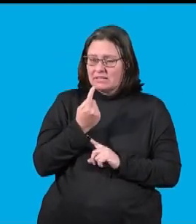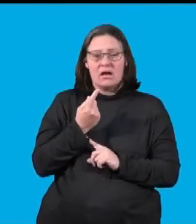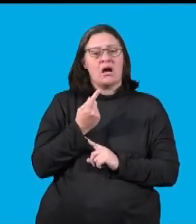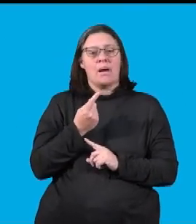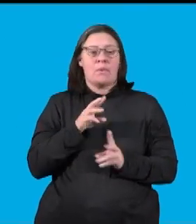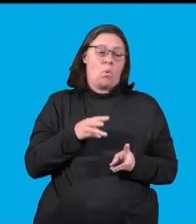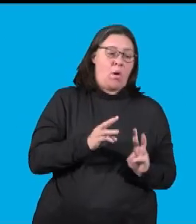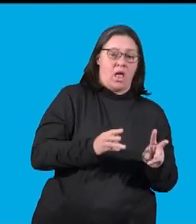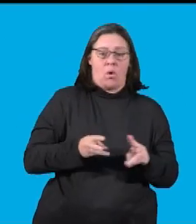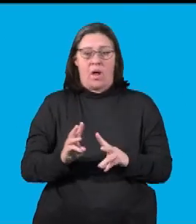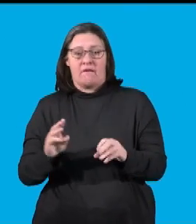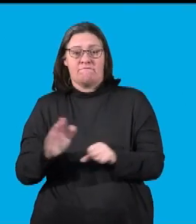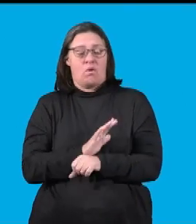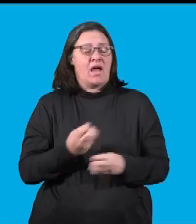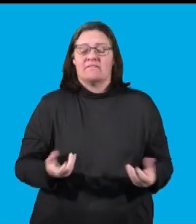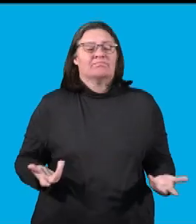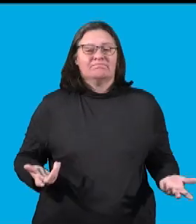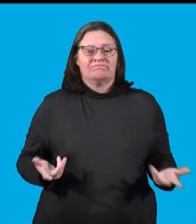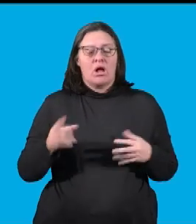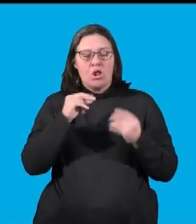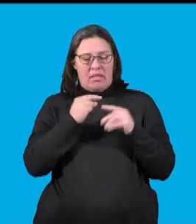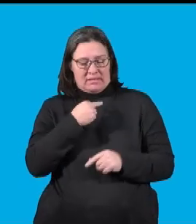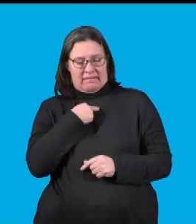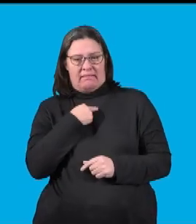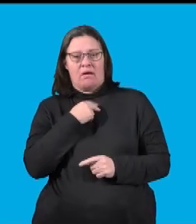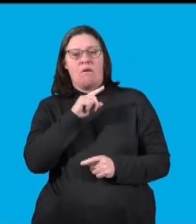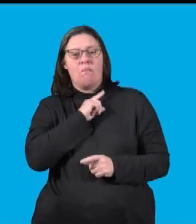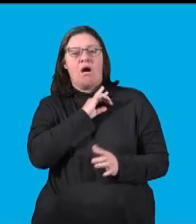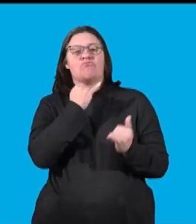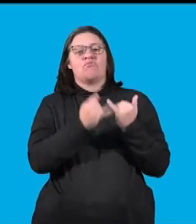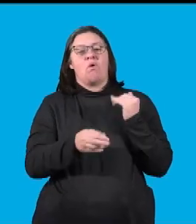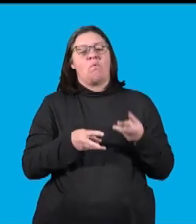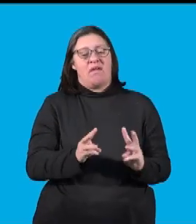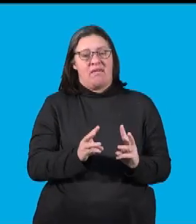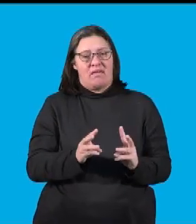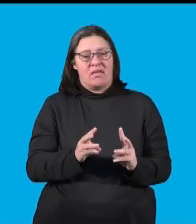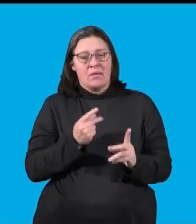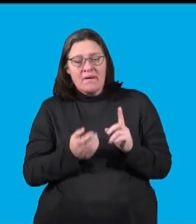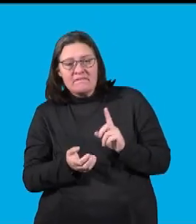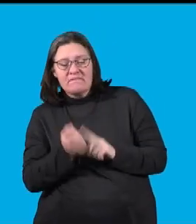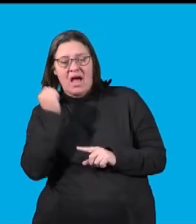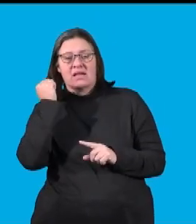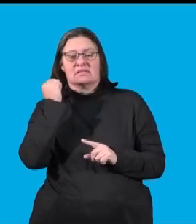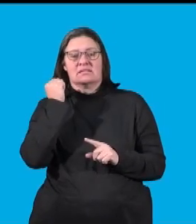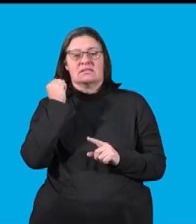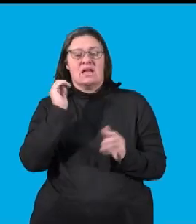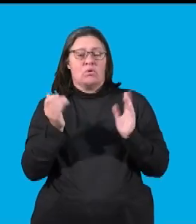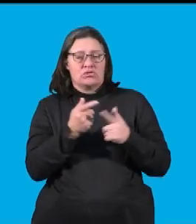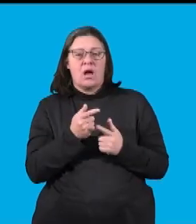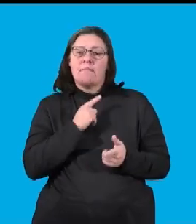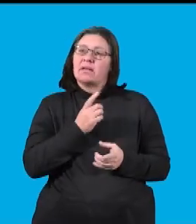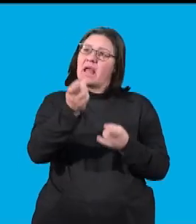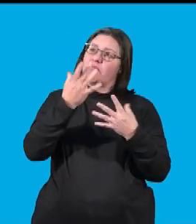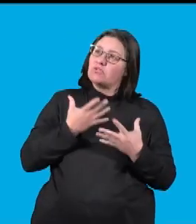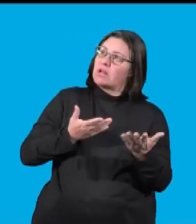interpreting, like I said before, there's no one method. So sometimes learners get a bit stuck because they use the incorrect method for finding the equation when they